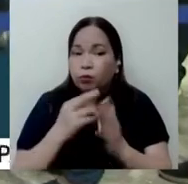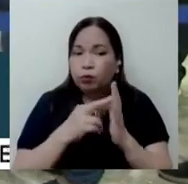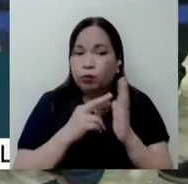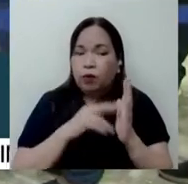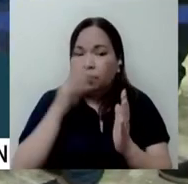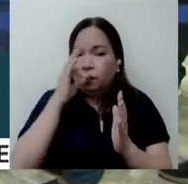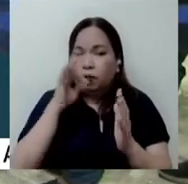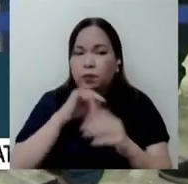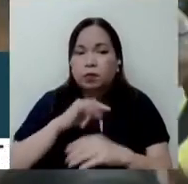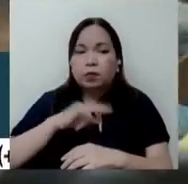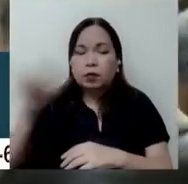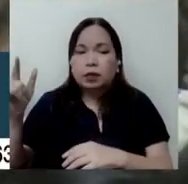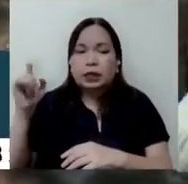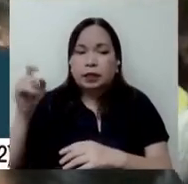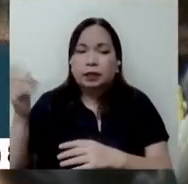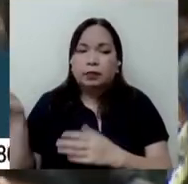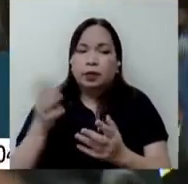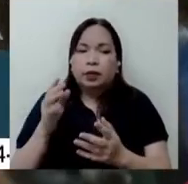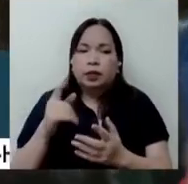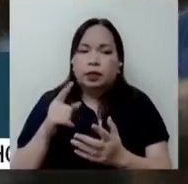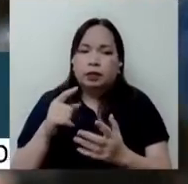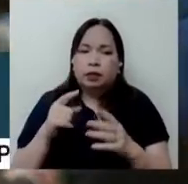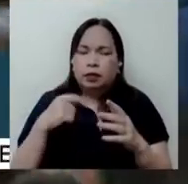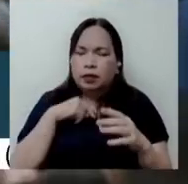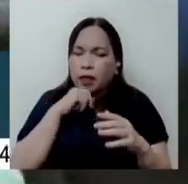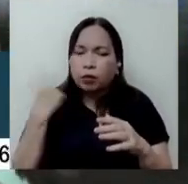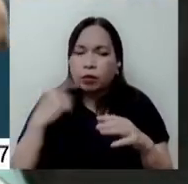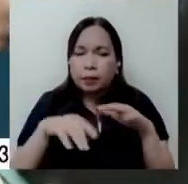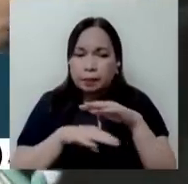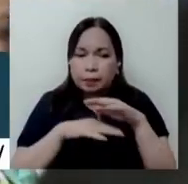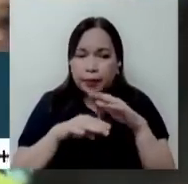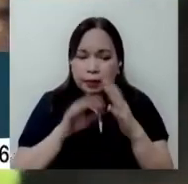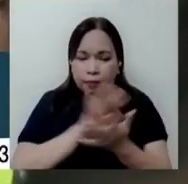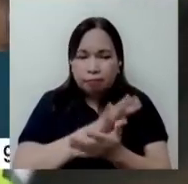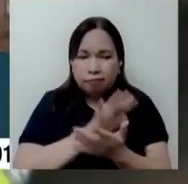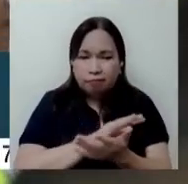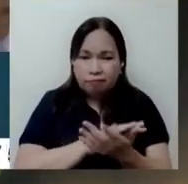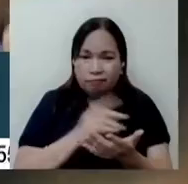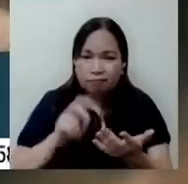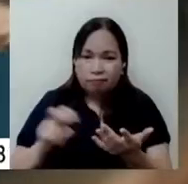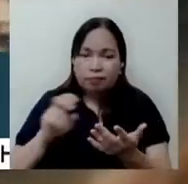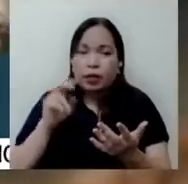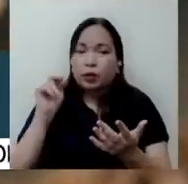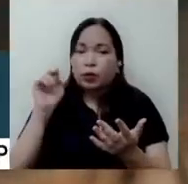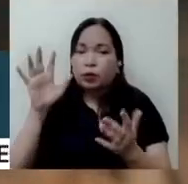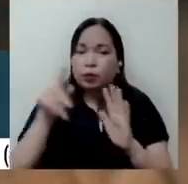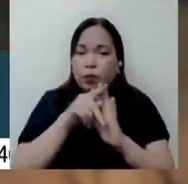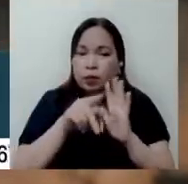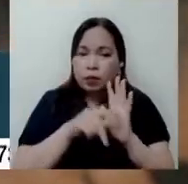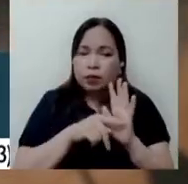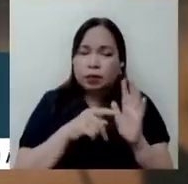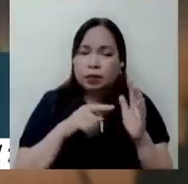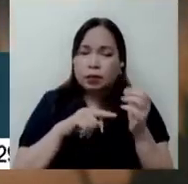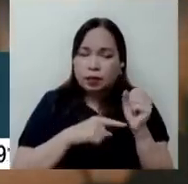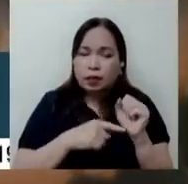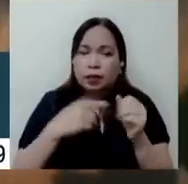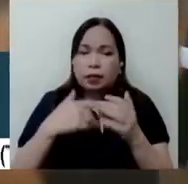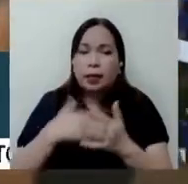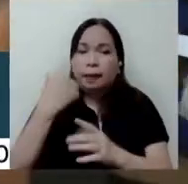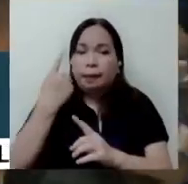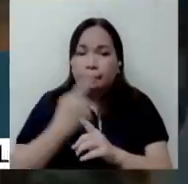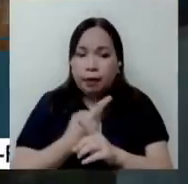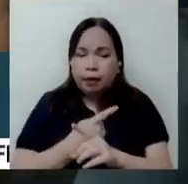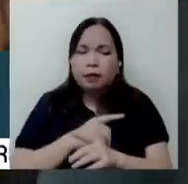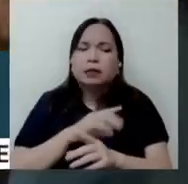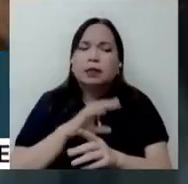traveling abroad will have to bring more than their basic travel documents. The new policy, which takes effect next month, is part of